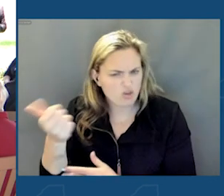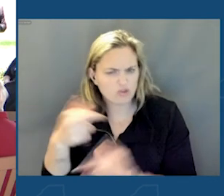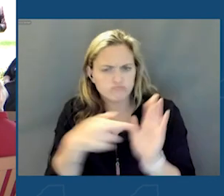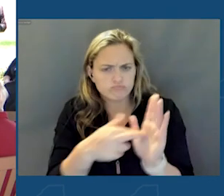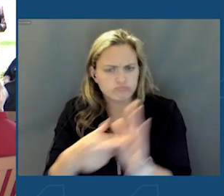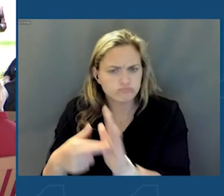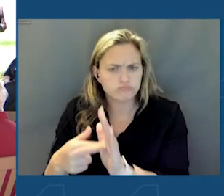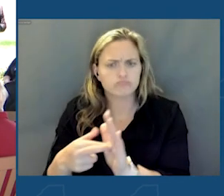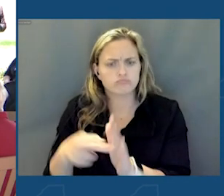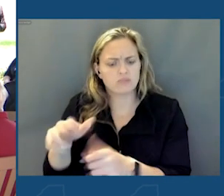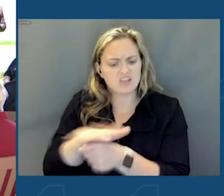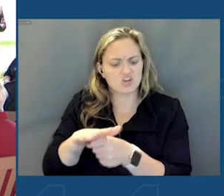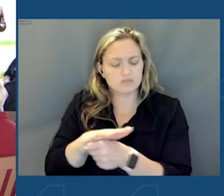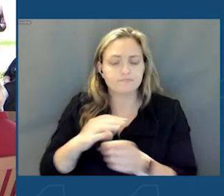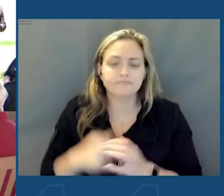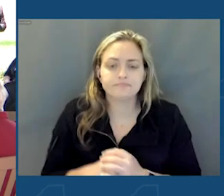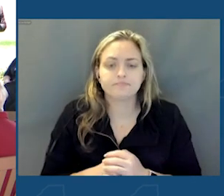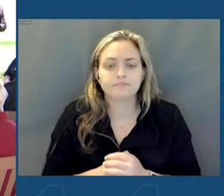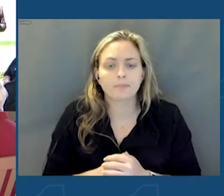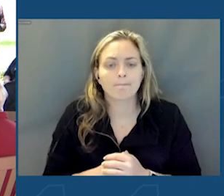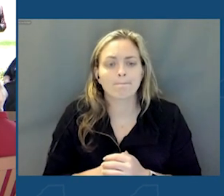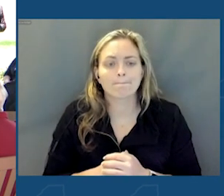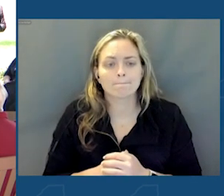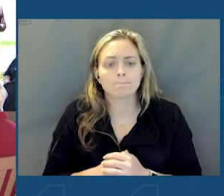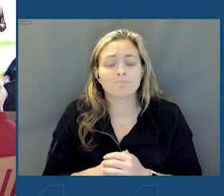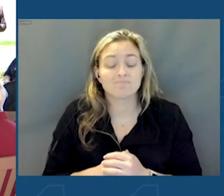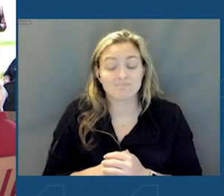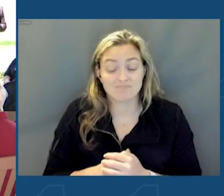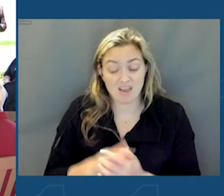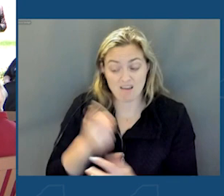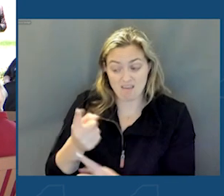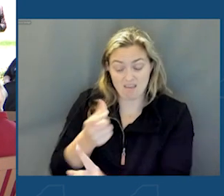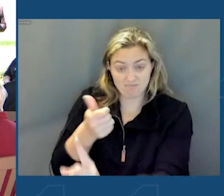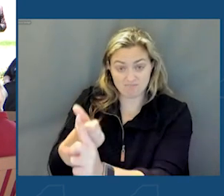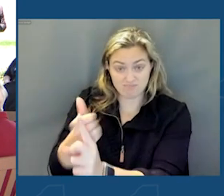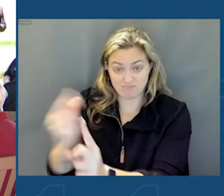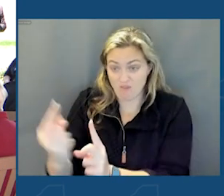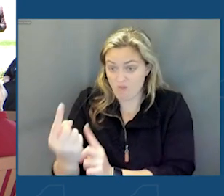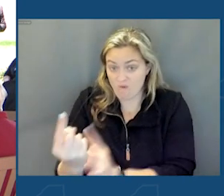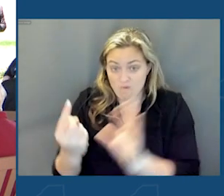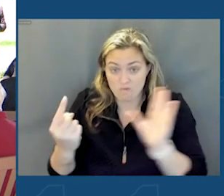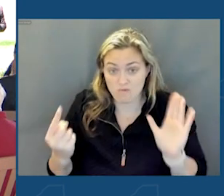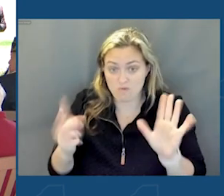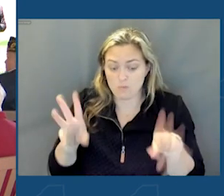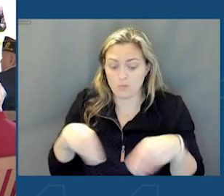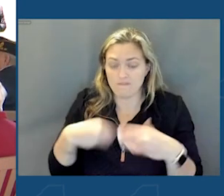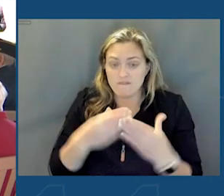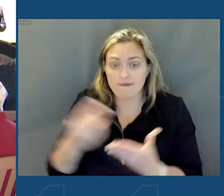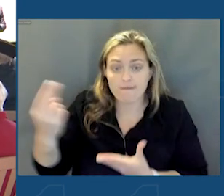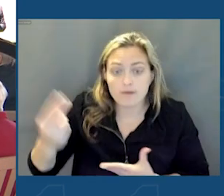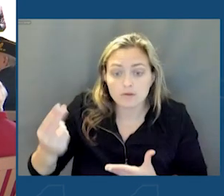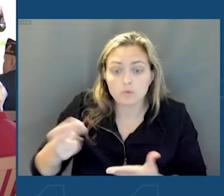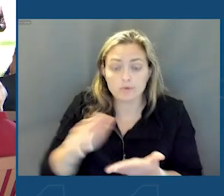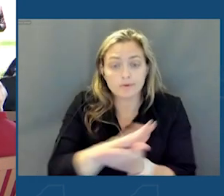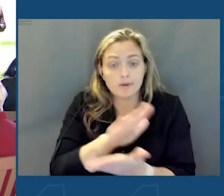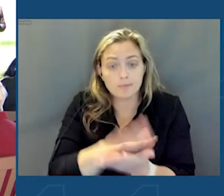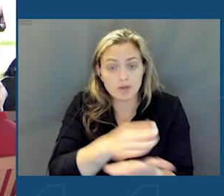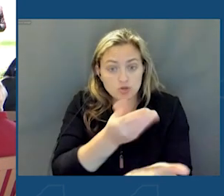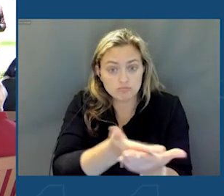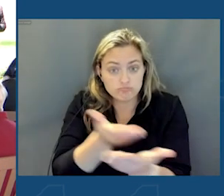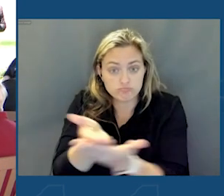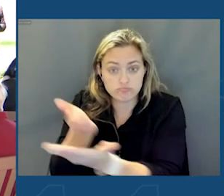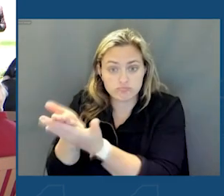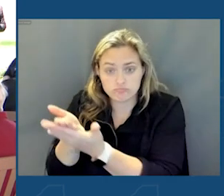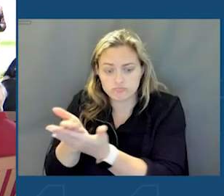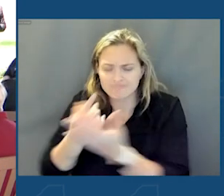region. And he alone was responsible for providing the historical documentation and